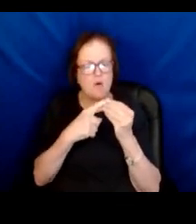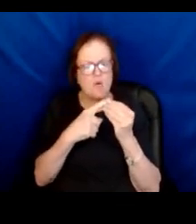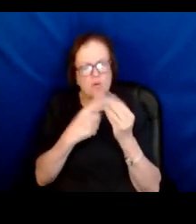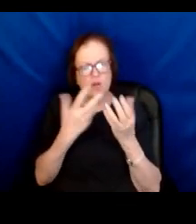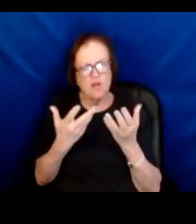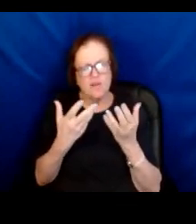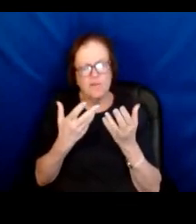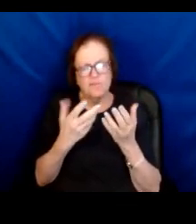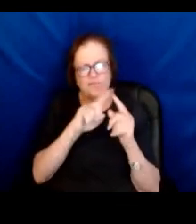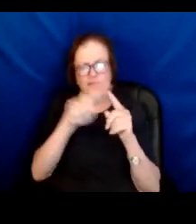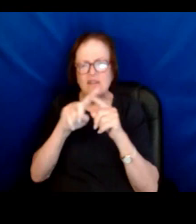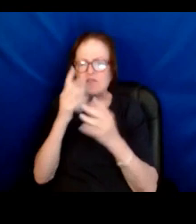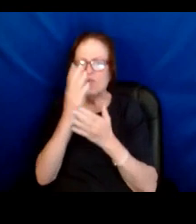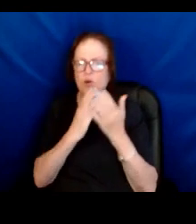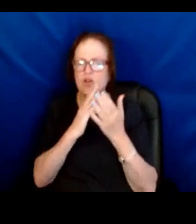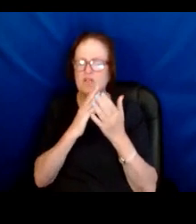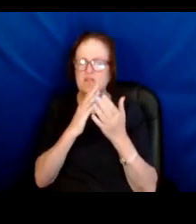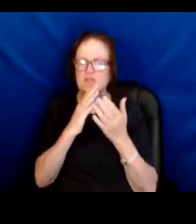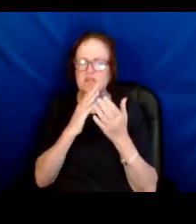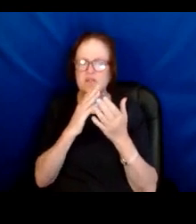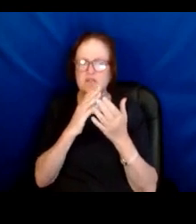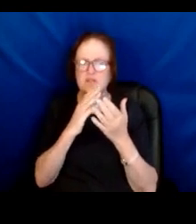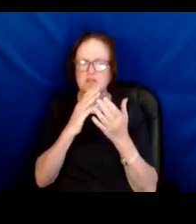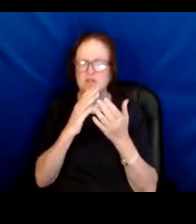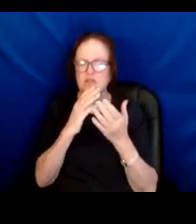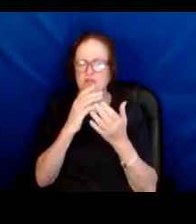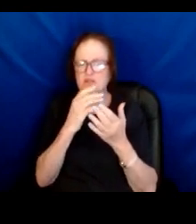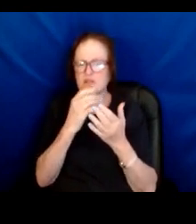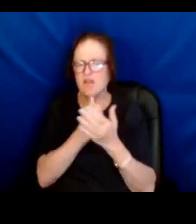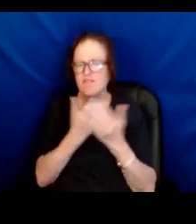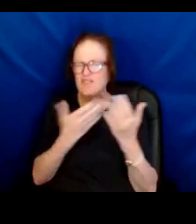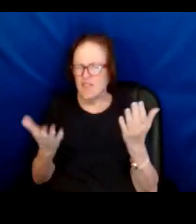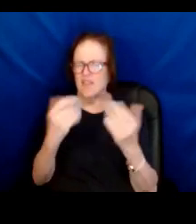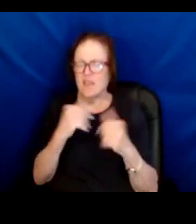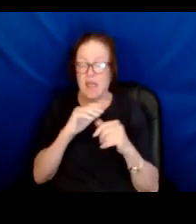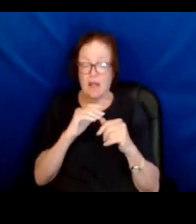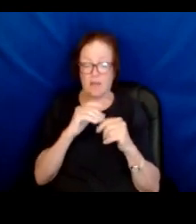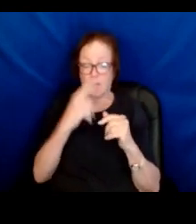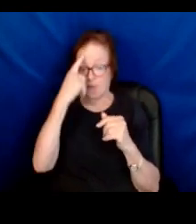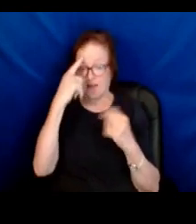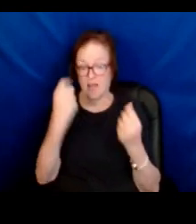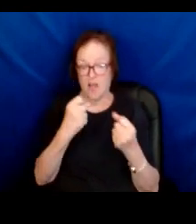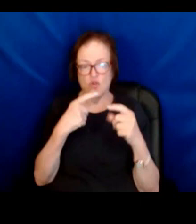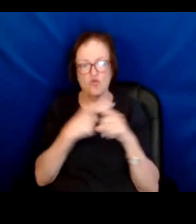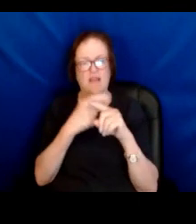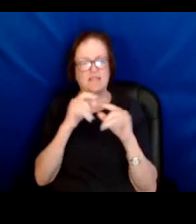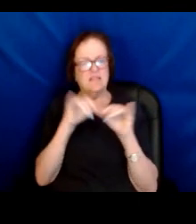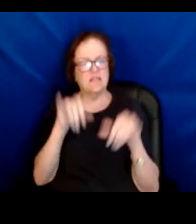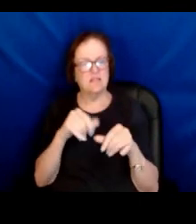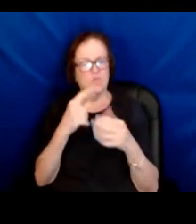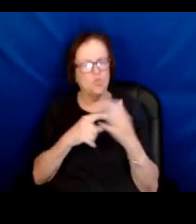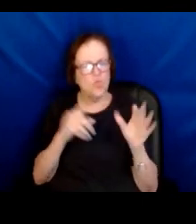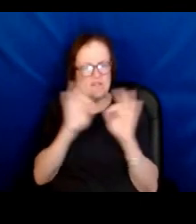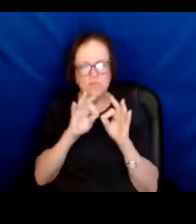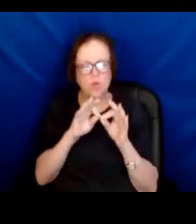of the different system components does. What's its role in this acute mental health crisis service system? What are the